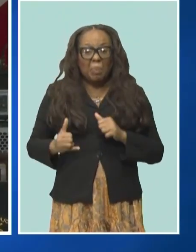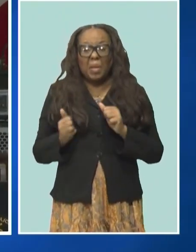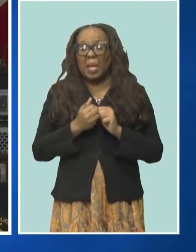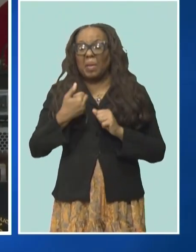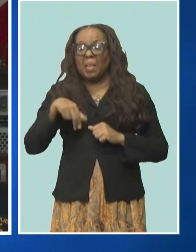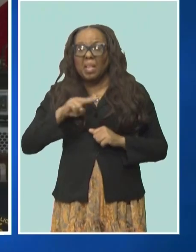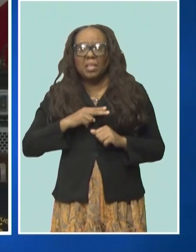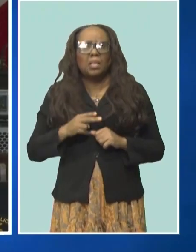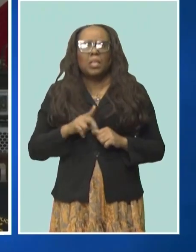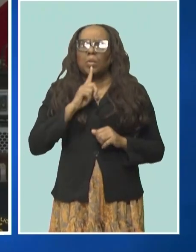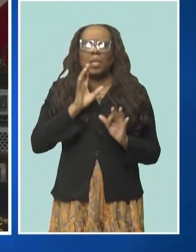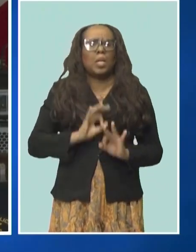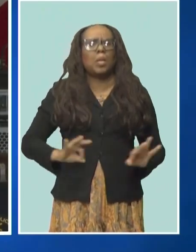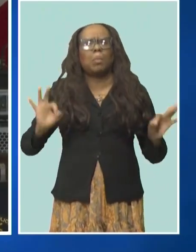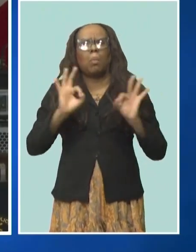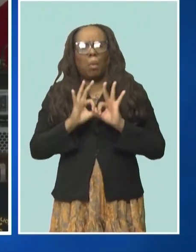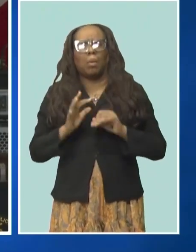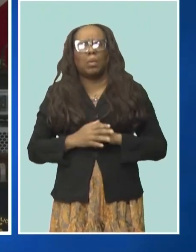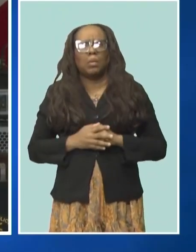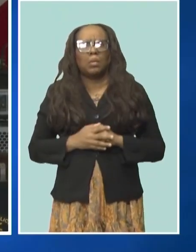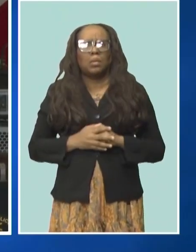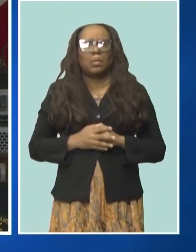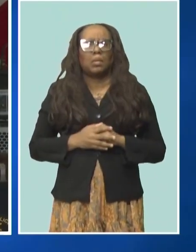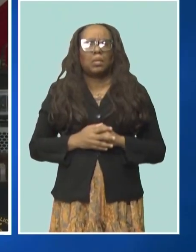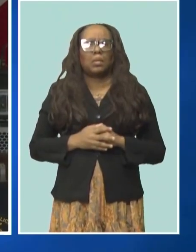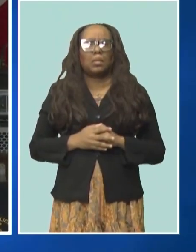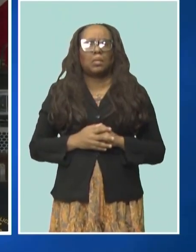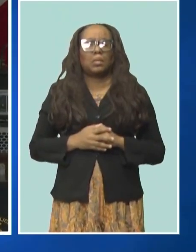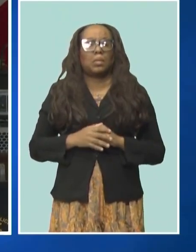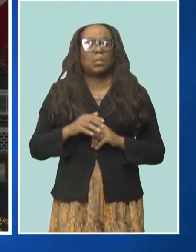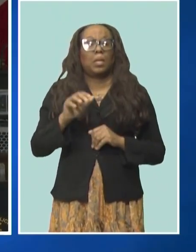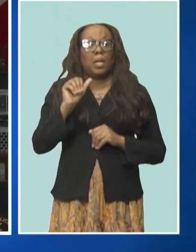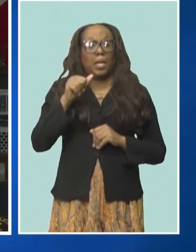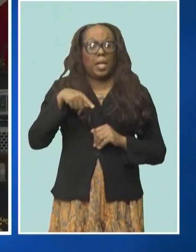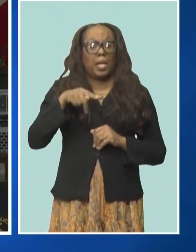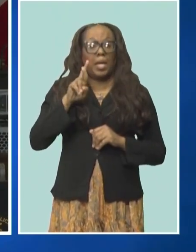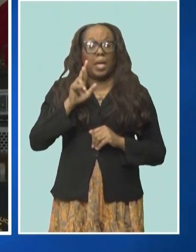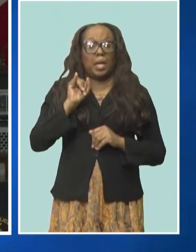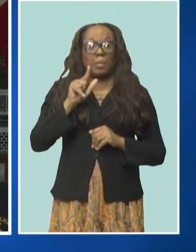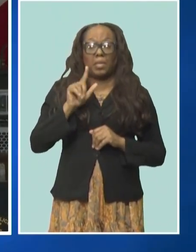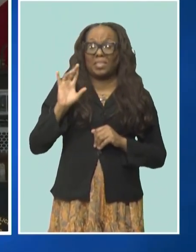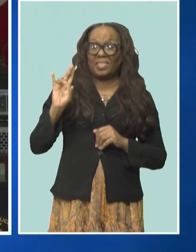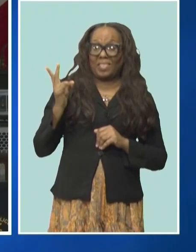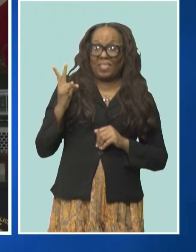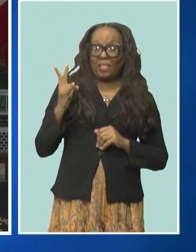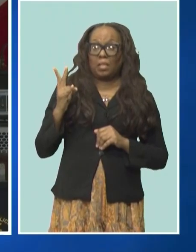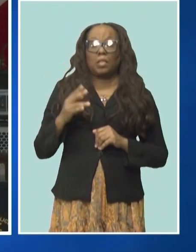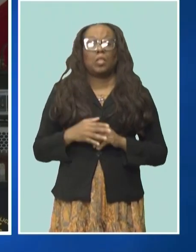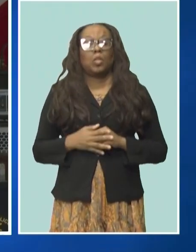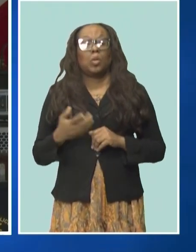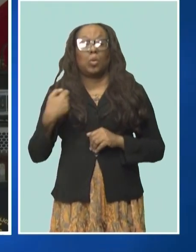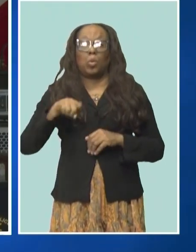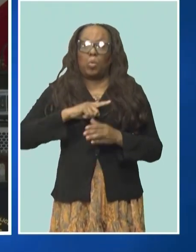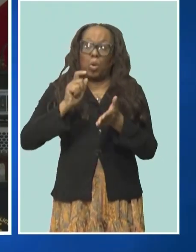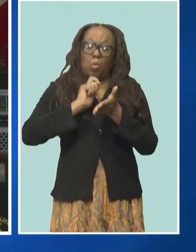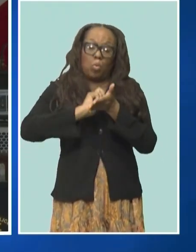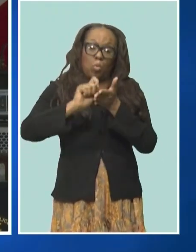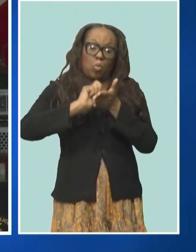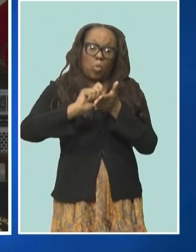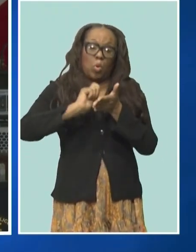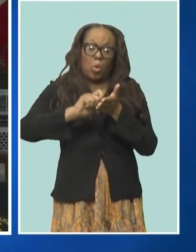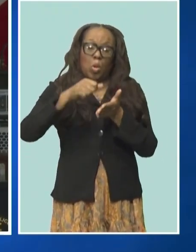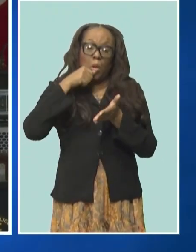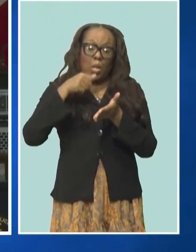fundamental provisions. So on the 7th of April, the Barbados Workers Union wrote to